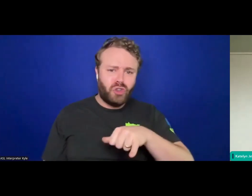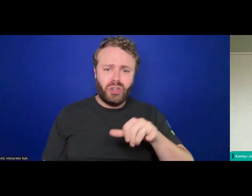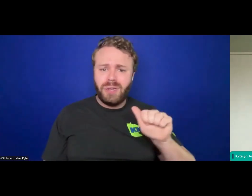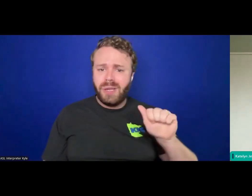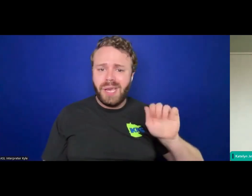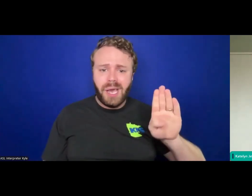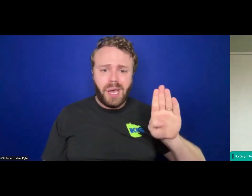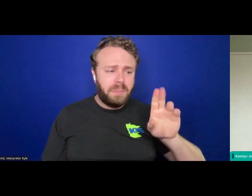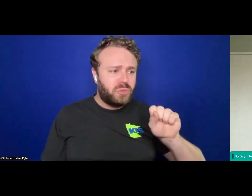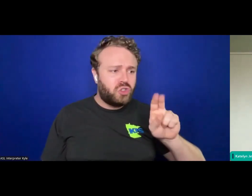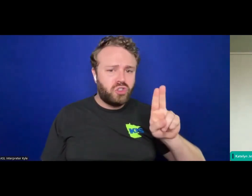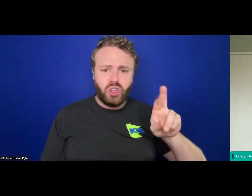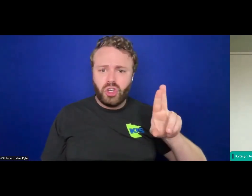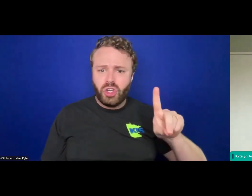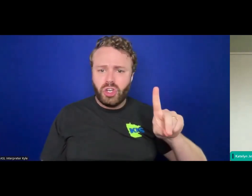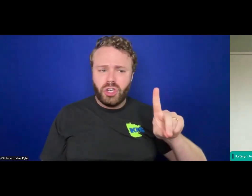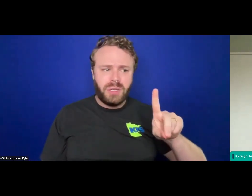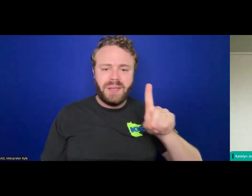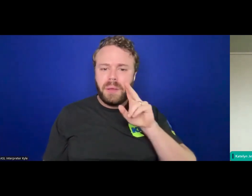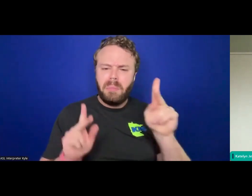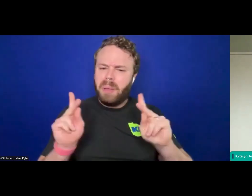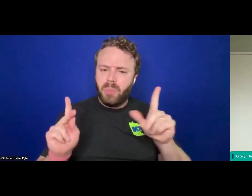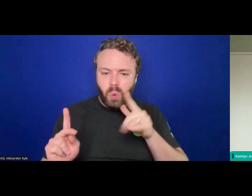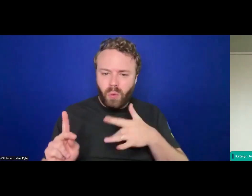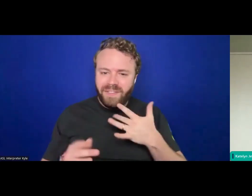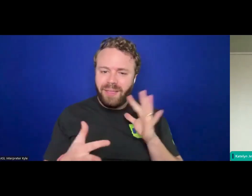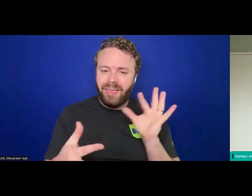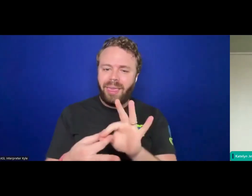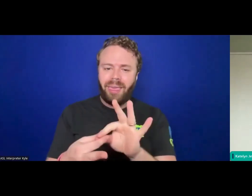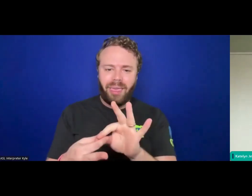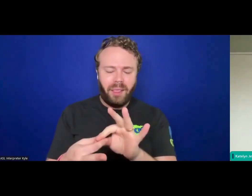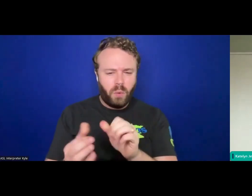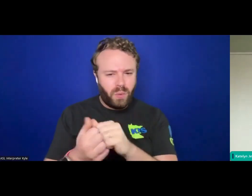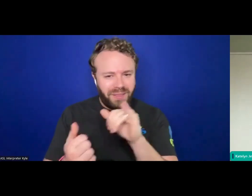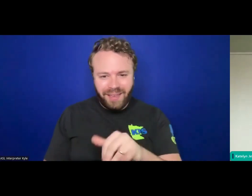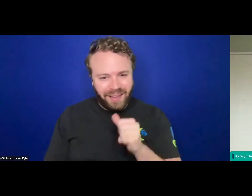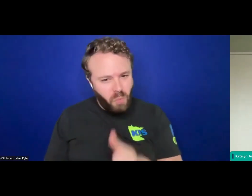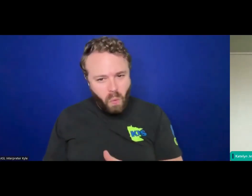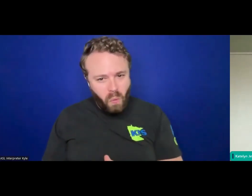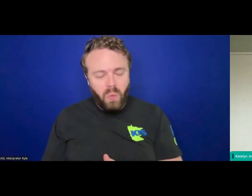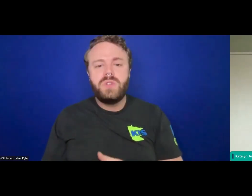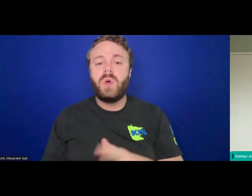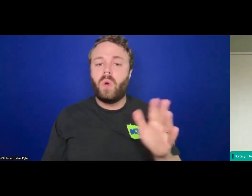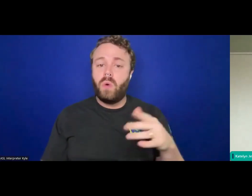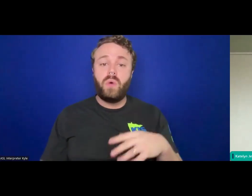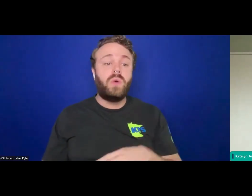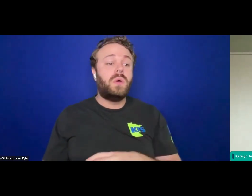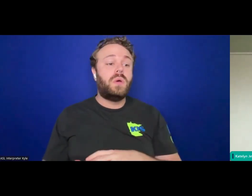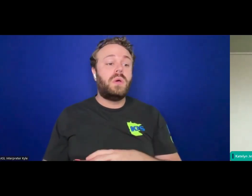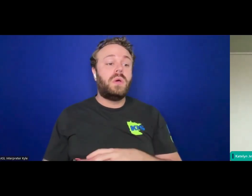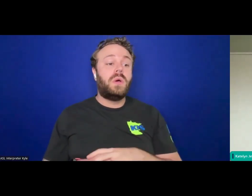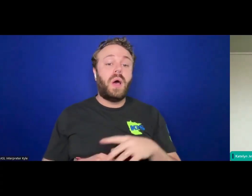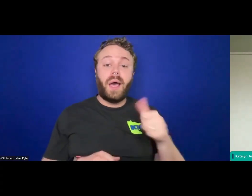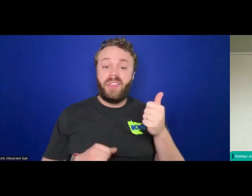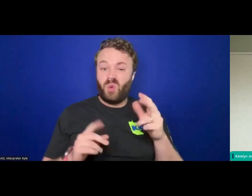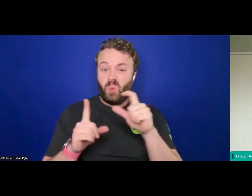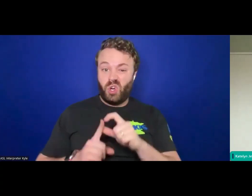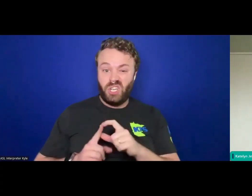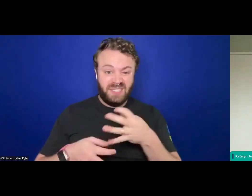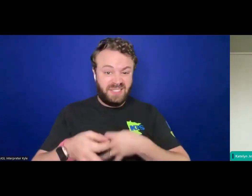those also do not resonate with people. So other words I use is questions, concerns, rumors,